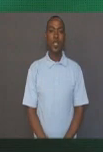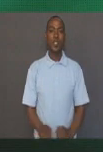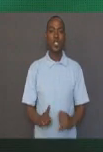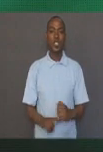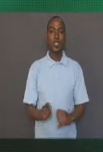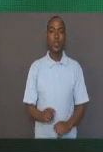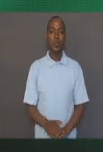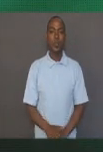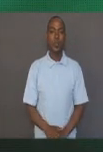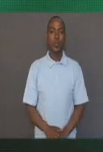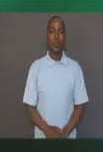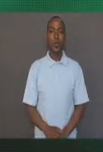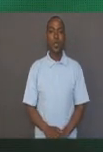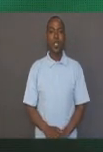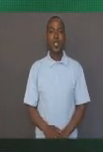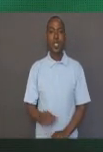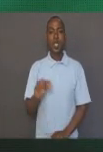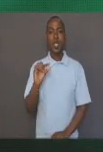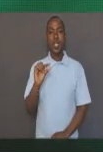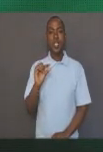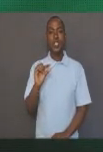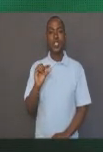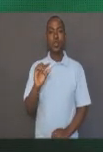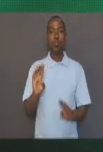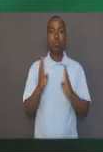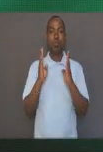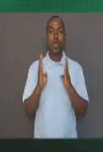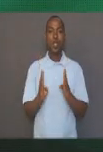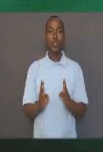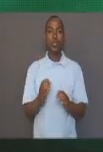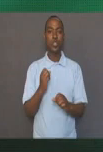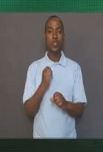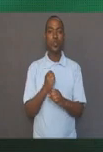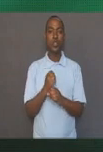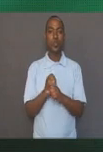Lastly, some of the biologists working and